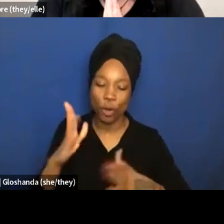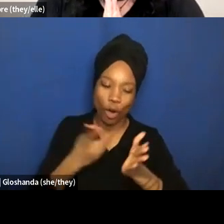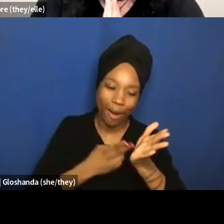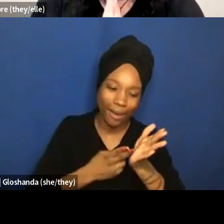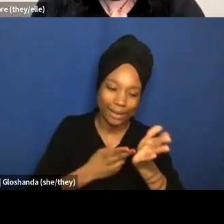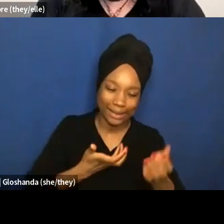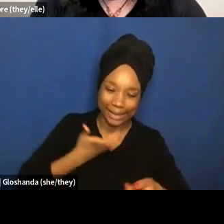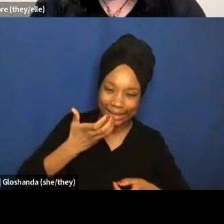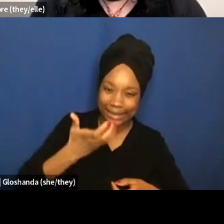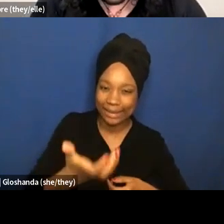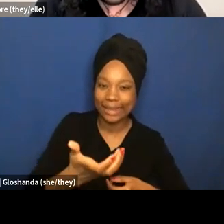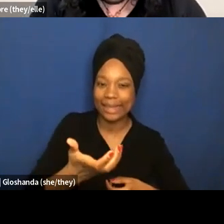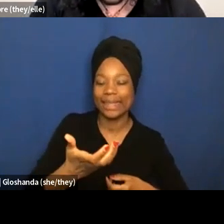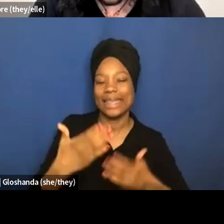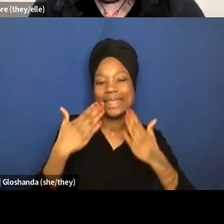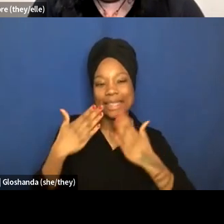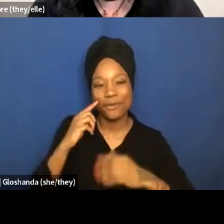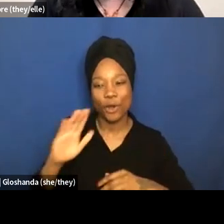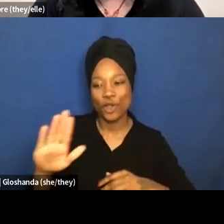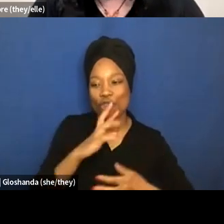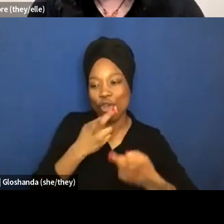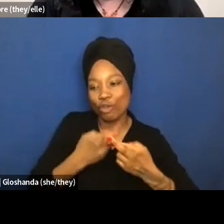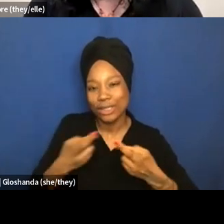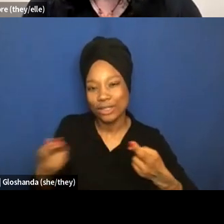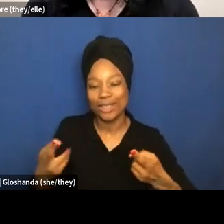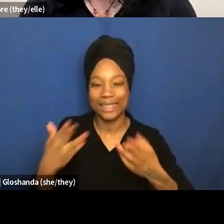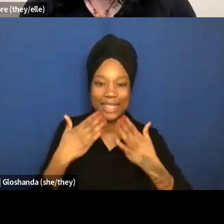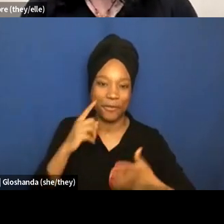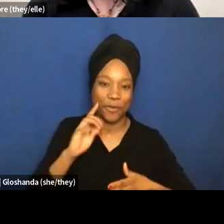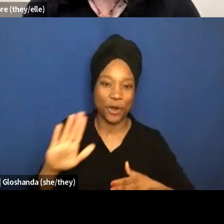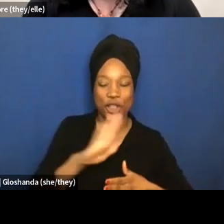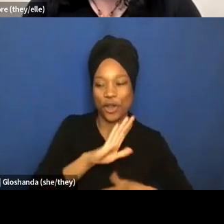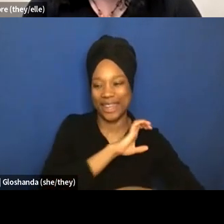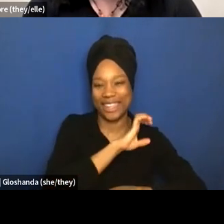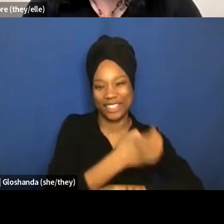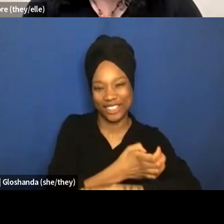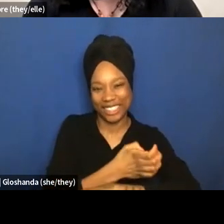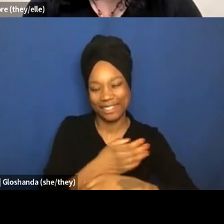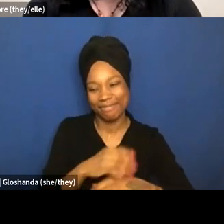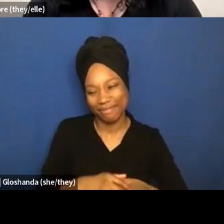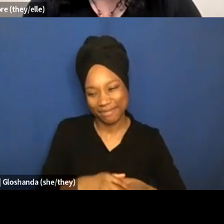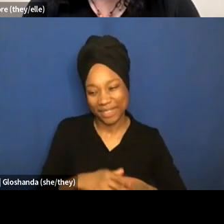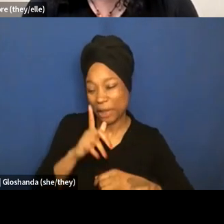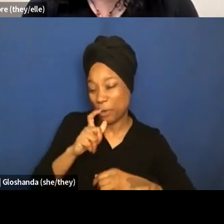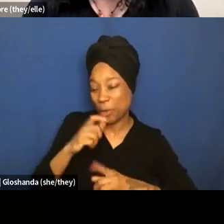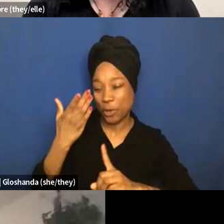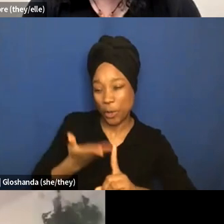right? Thank you for your resources, and thank you for your energies and your very being.